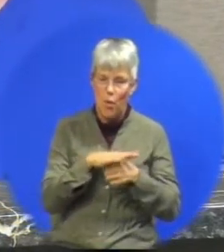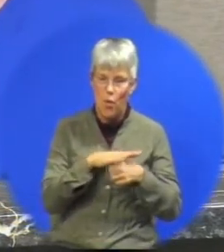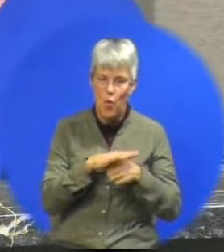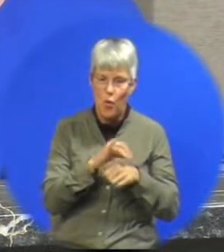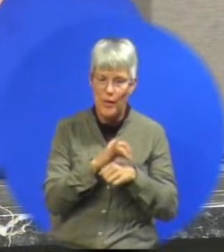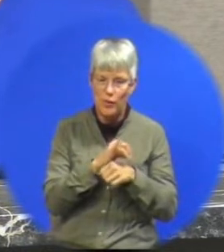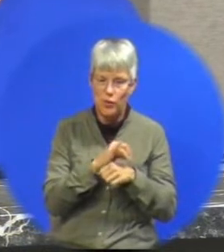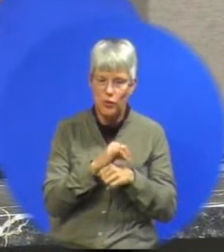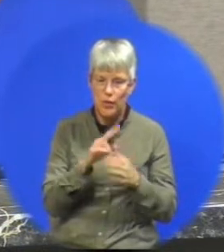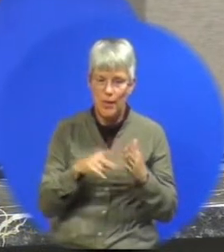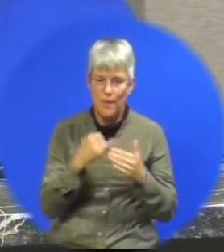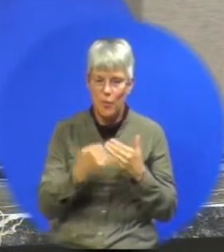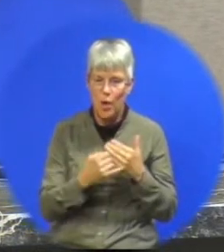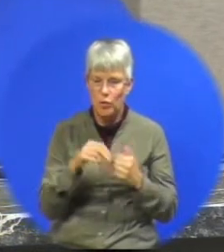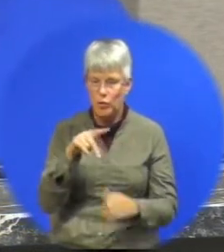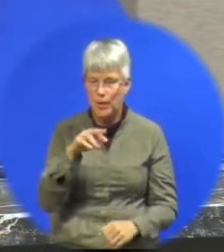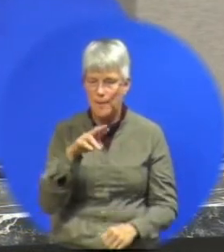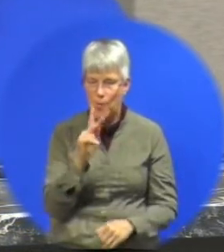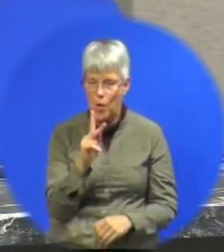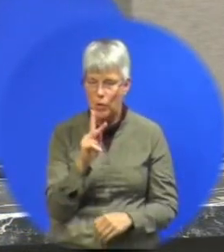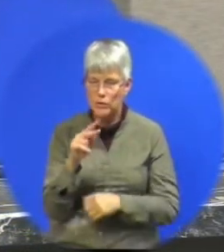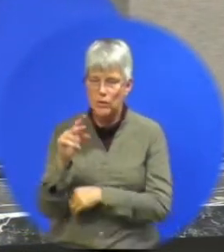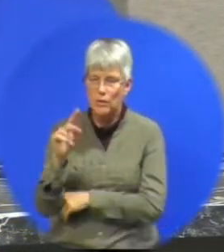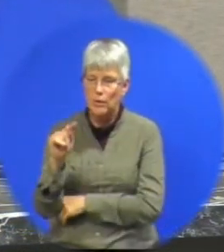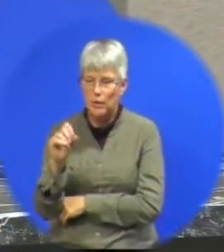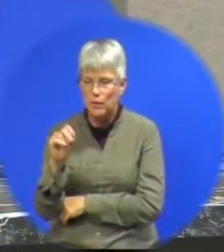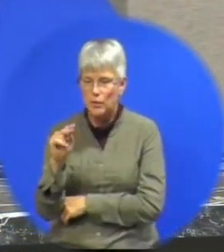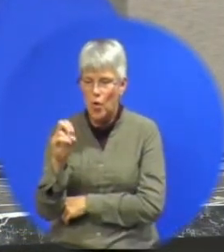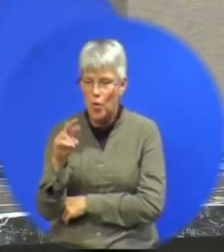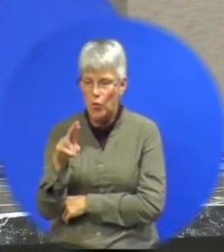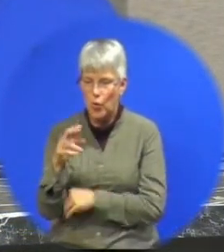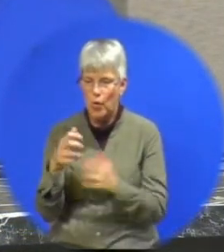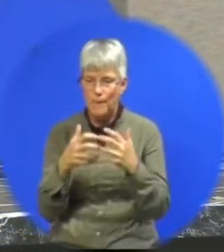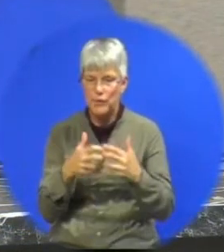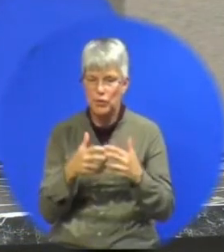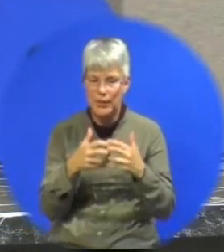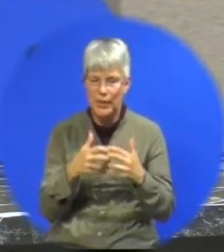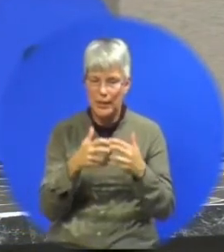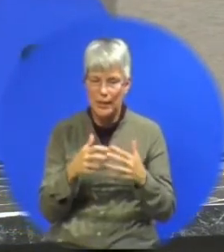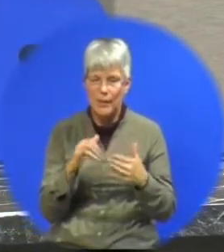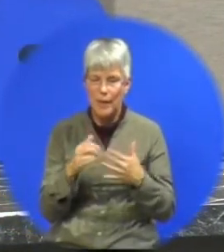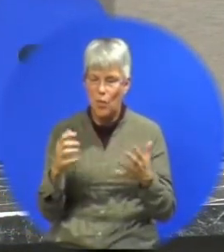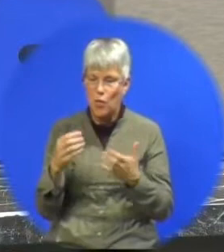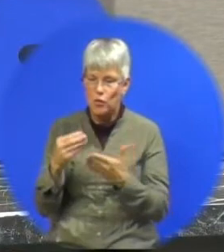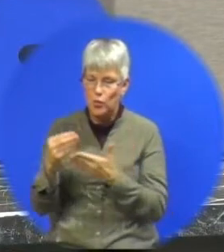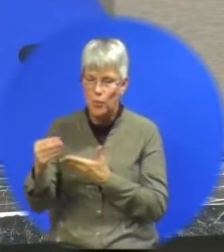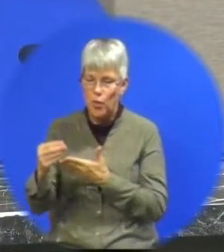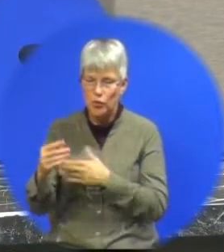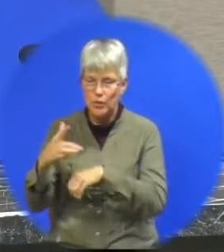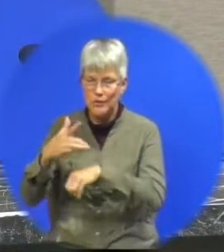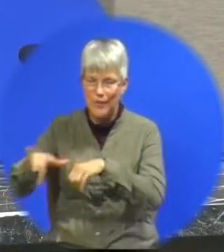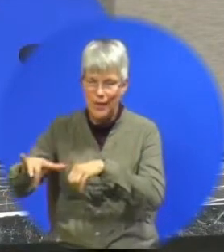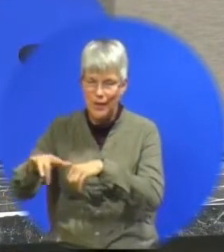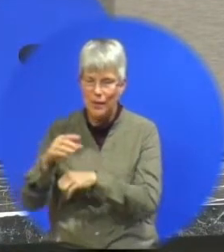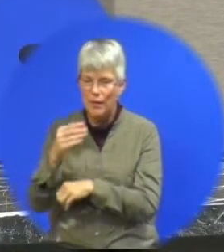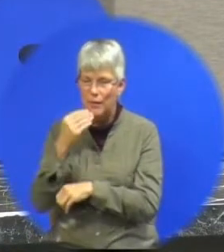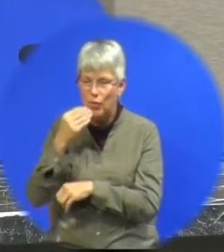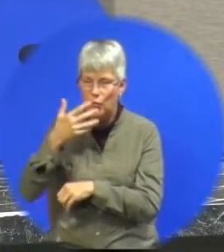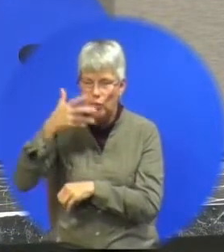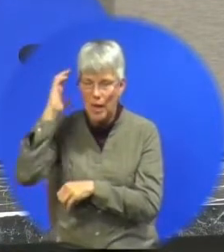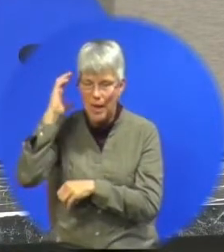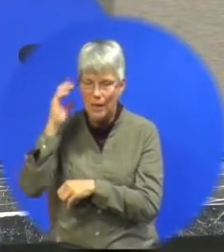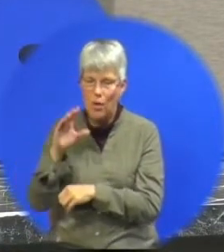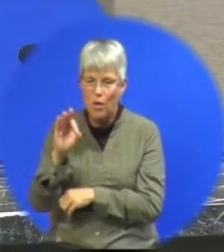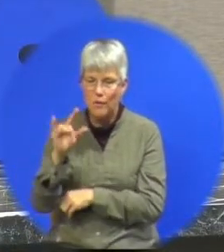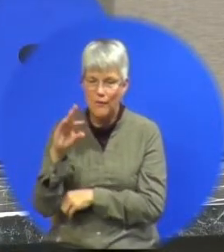Parts, toner machining, that is looking to purchase the vacant Food Lion on Fleming Drive and to